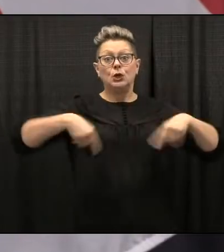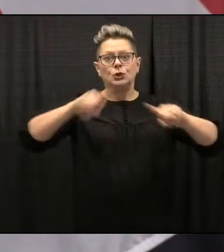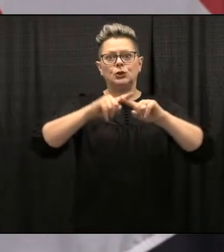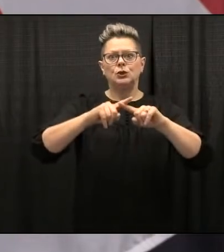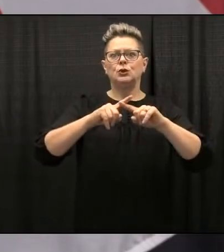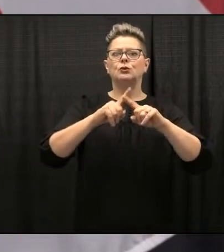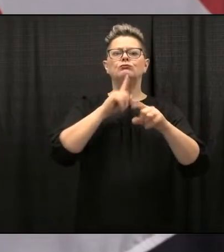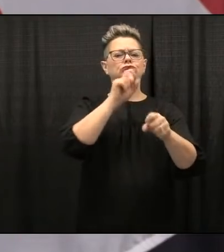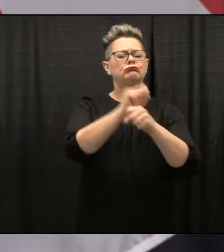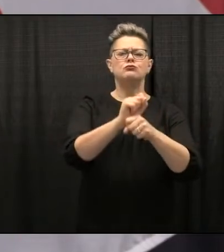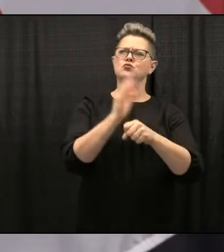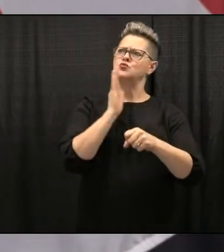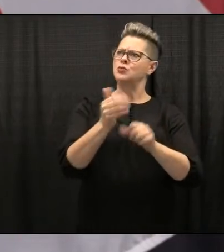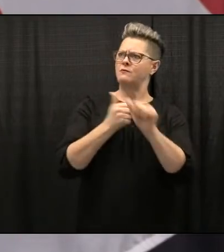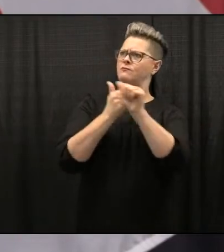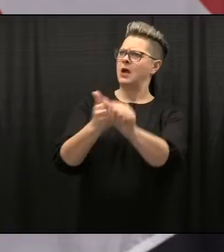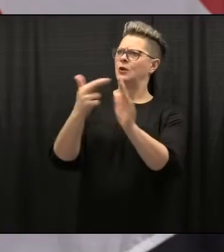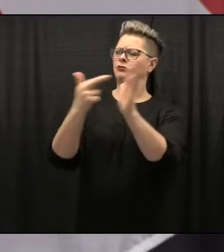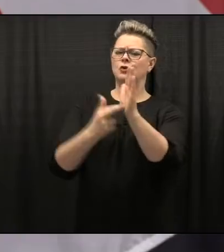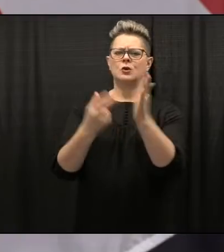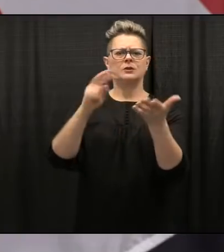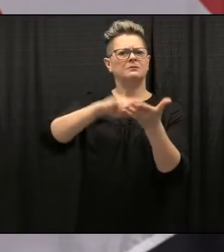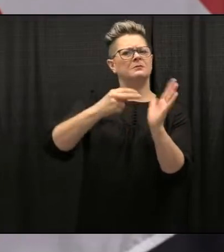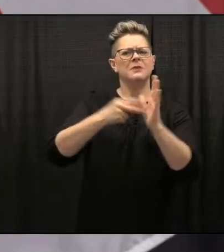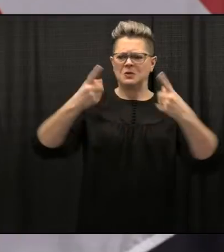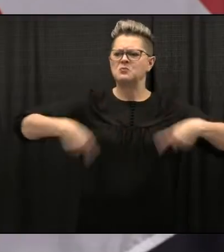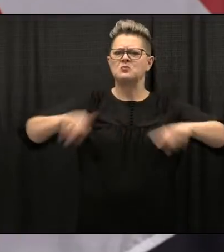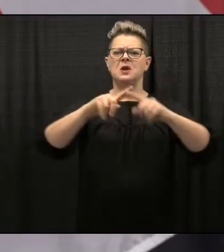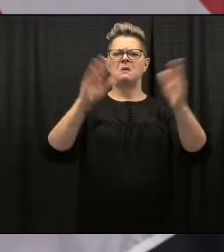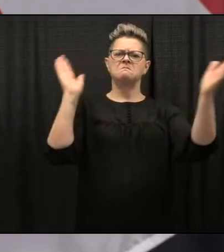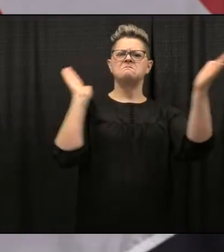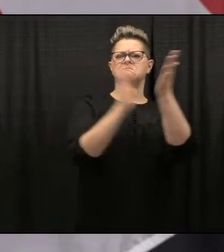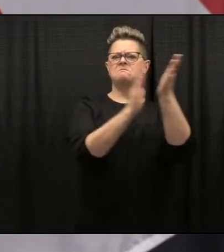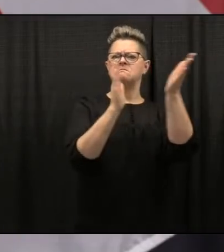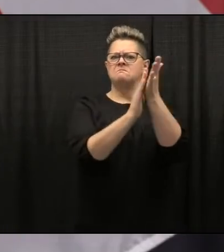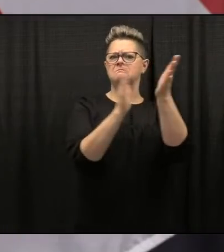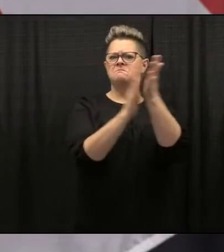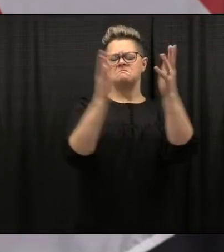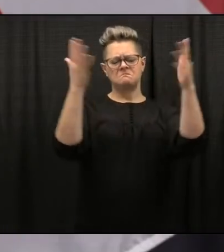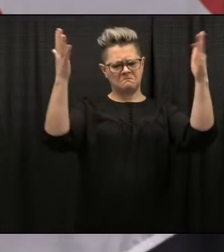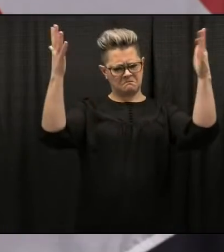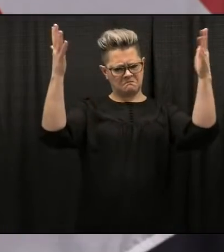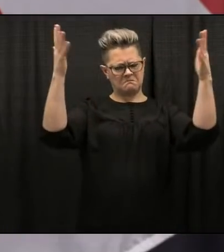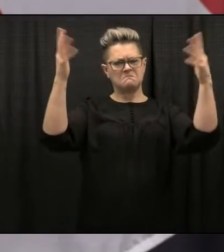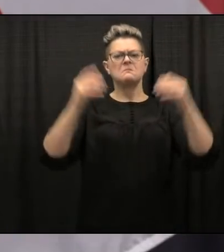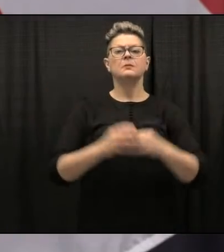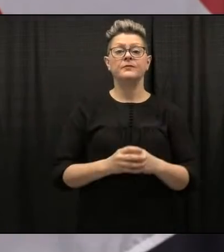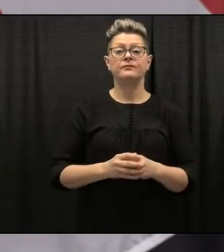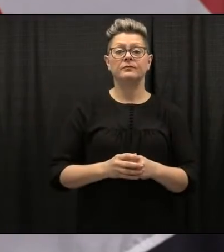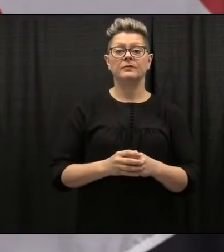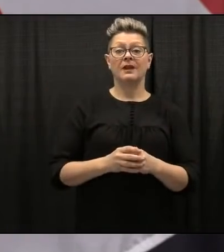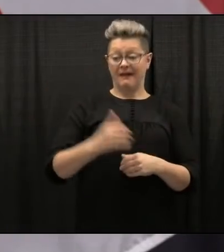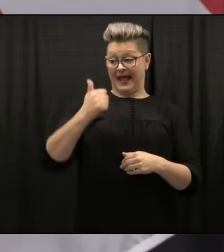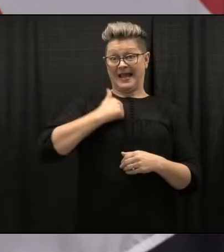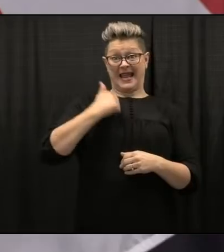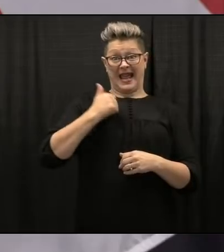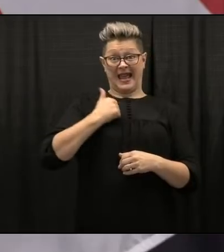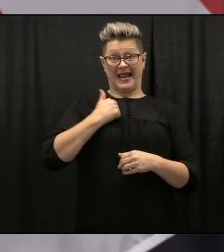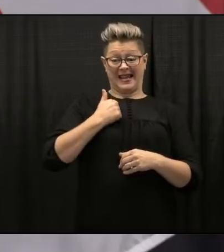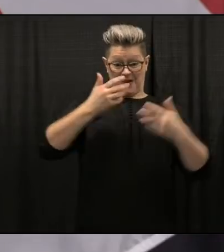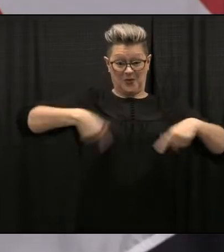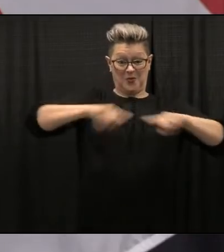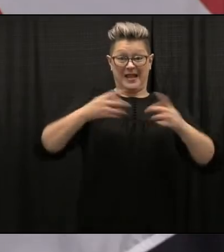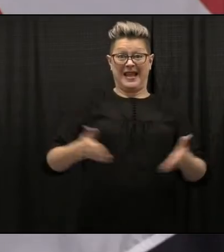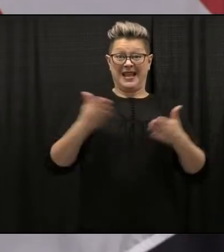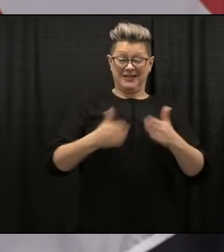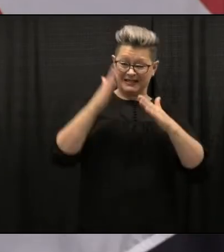follow those guidelines deserve a standing ovation. With our Canada leading vaccination and booster rates,